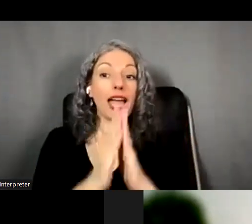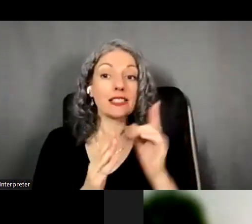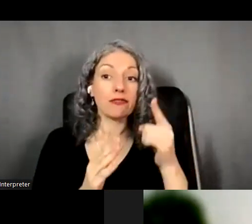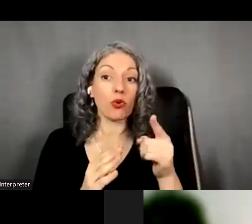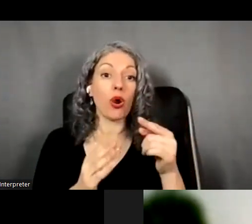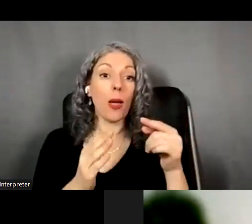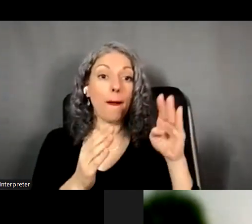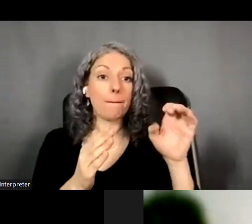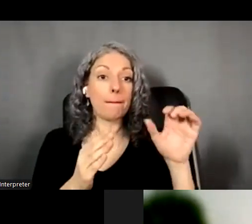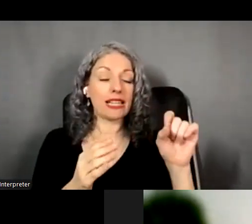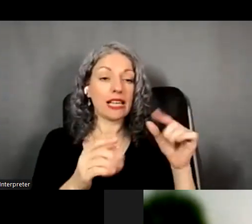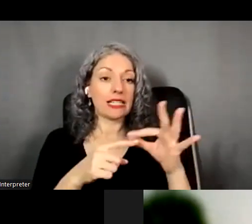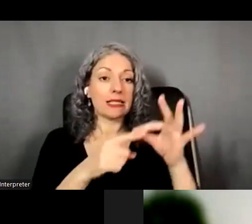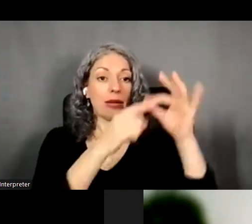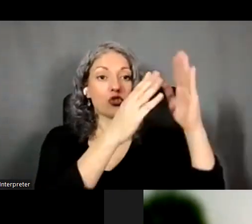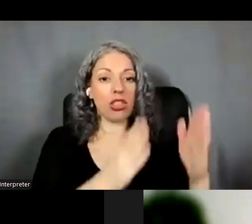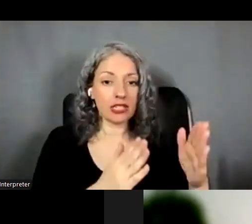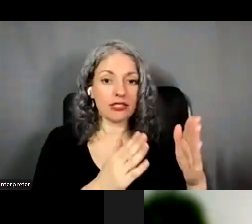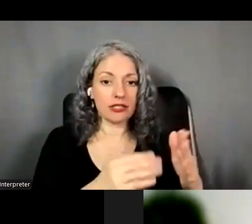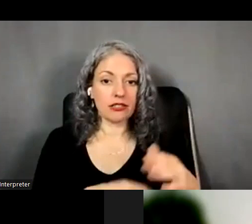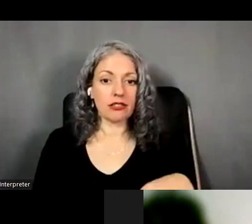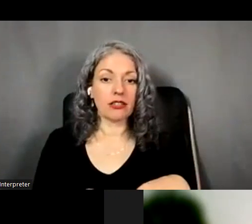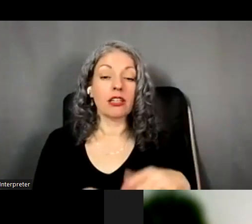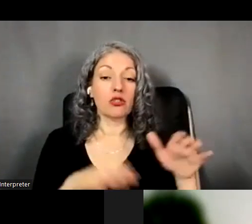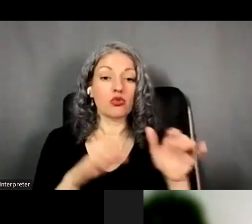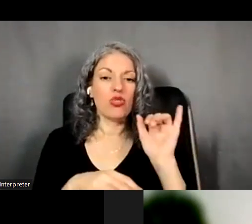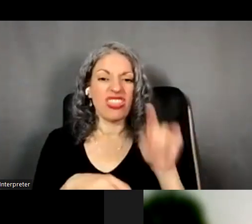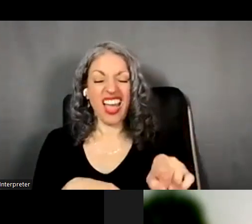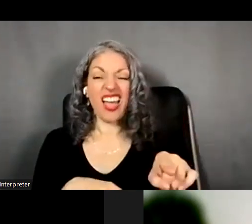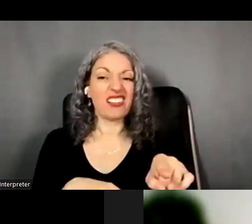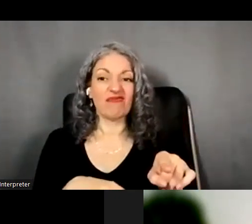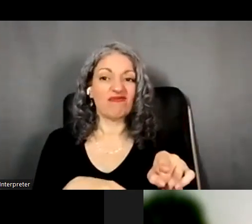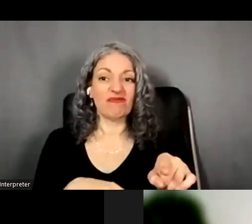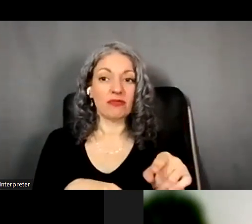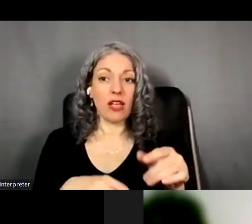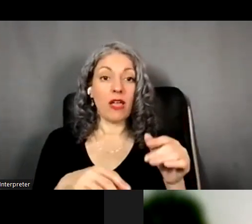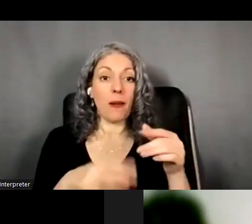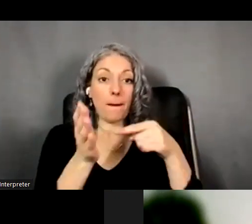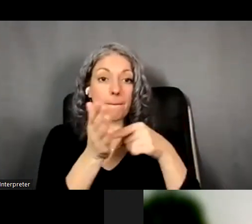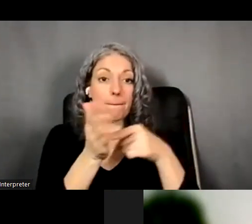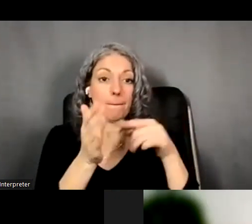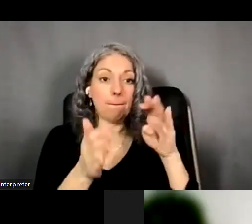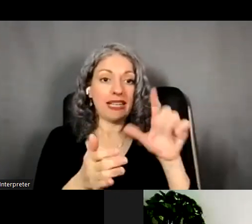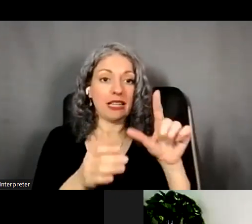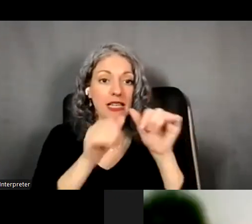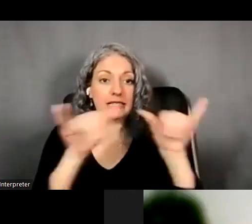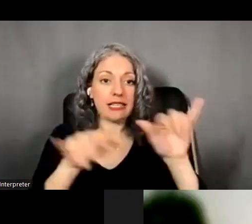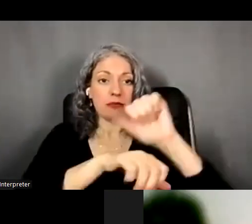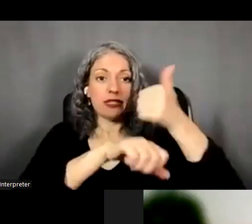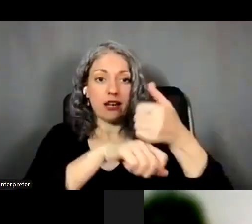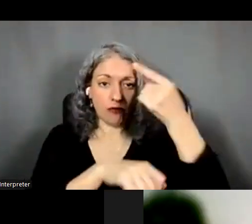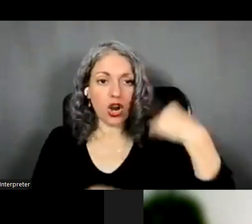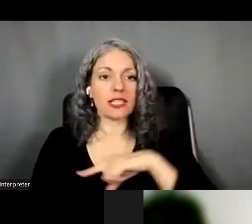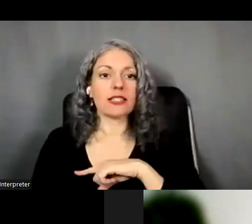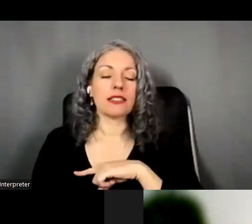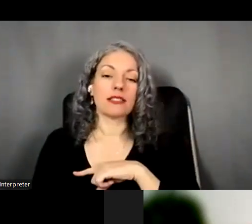who really is going to do that, set that whole billing, system up for us for